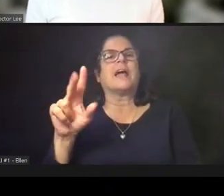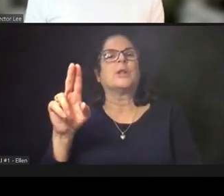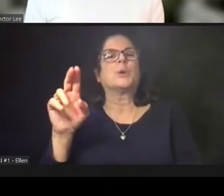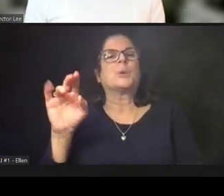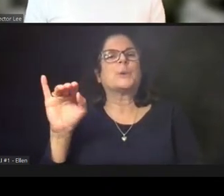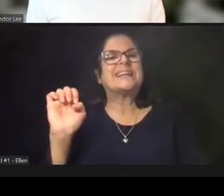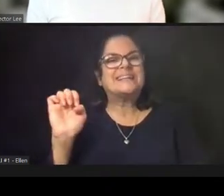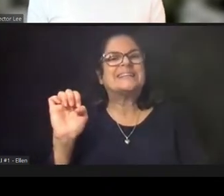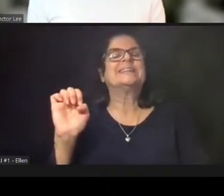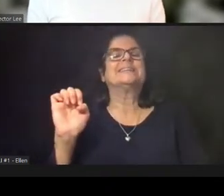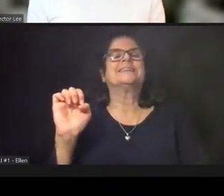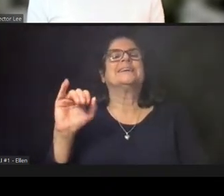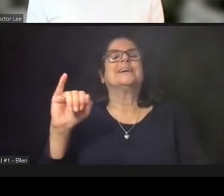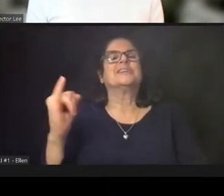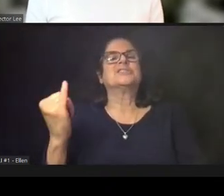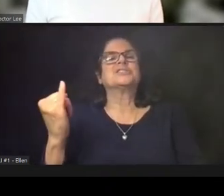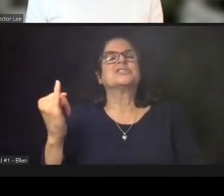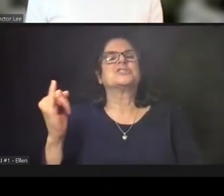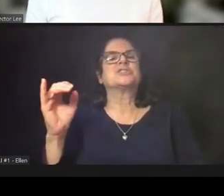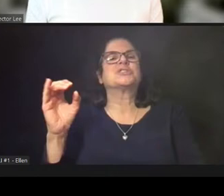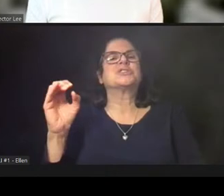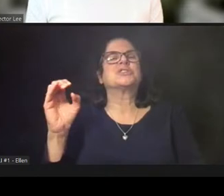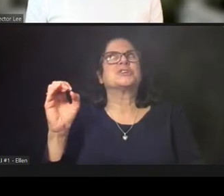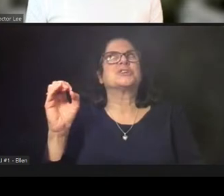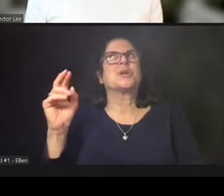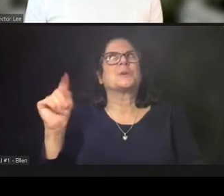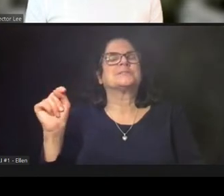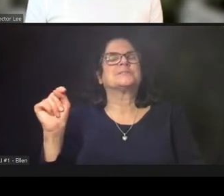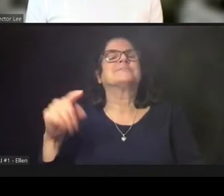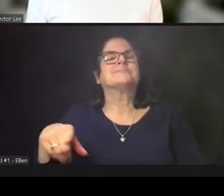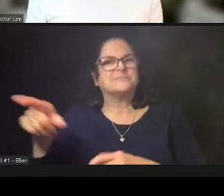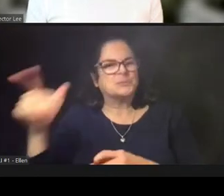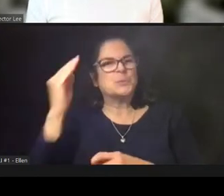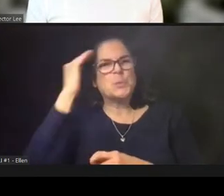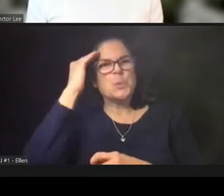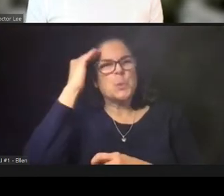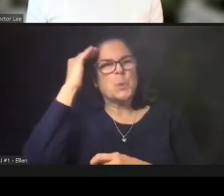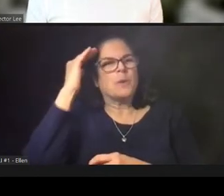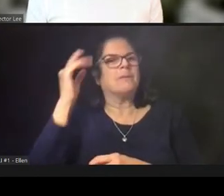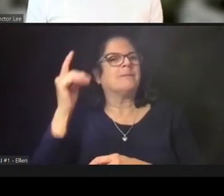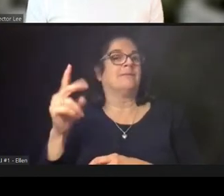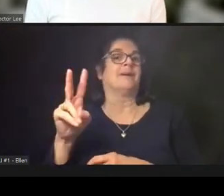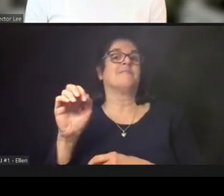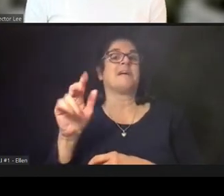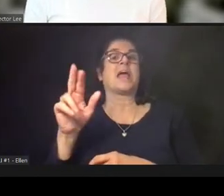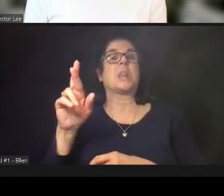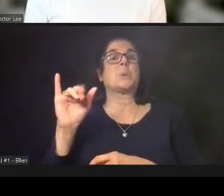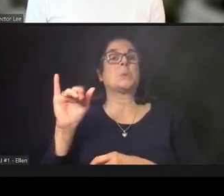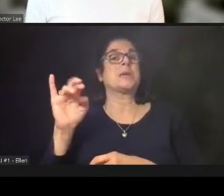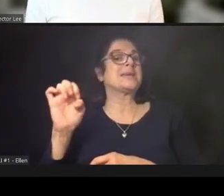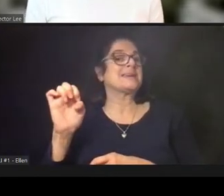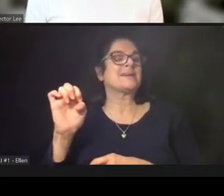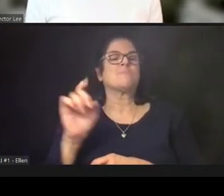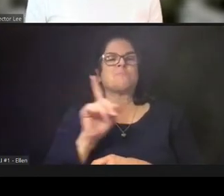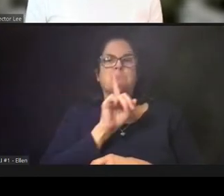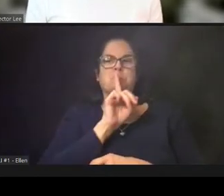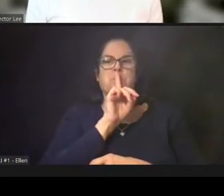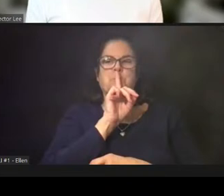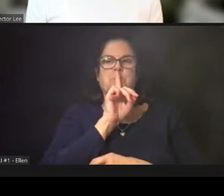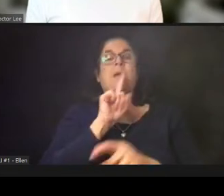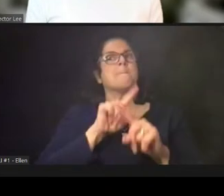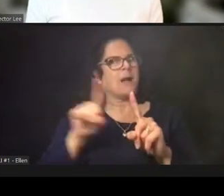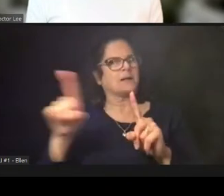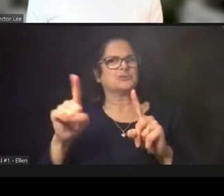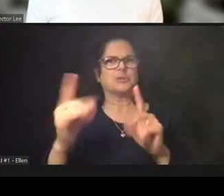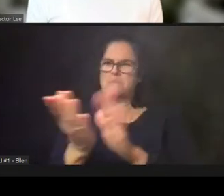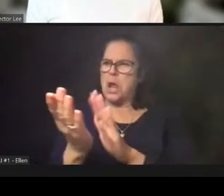to say for him. And if any of you know Valerie, you know she does not give out praise lightly. Well, I thank Greg. You